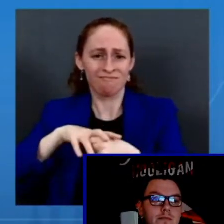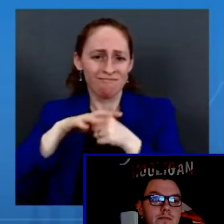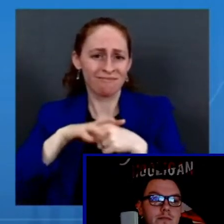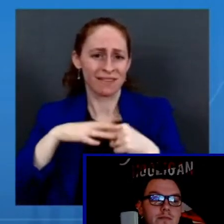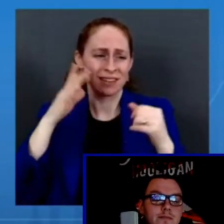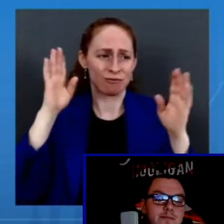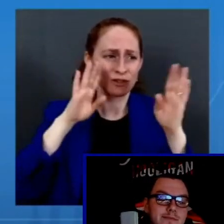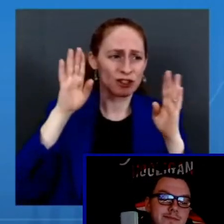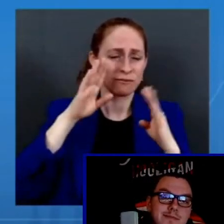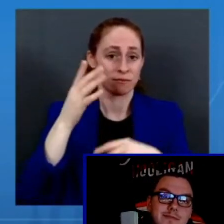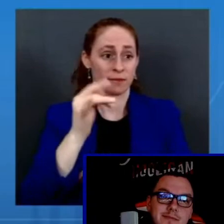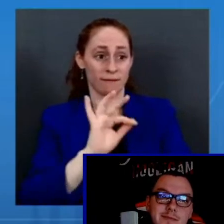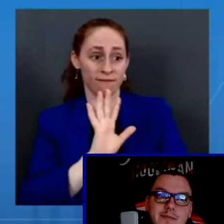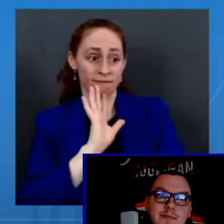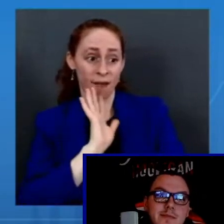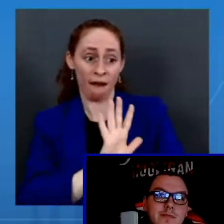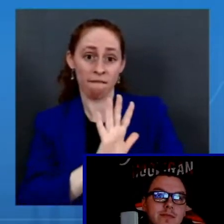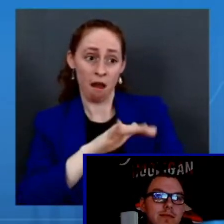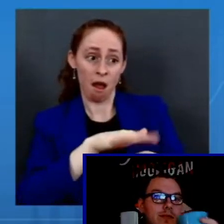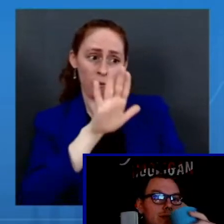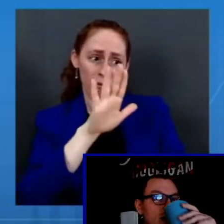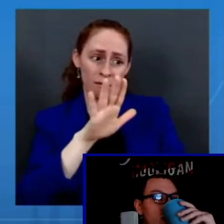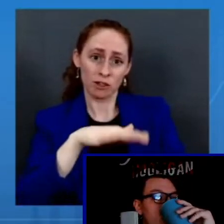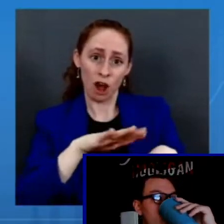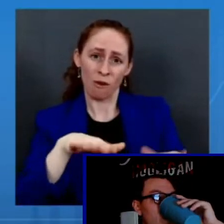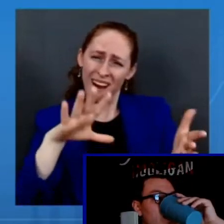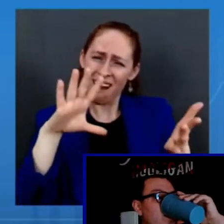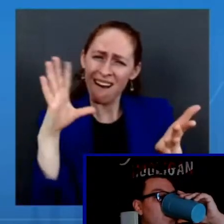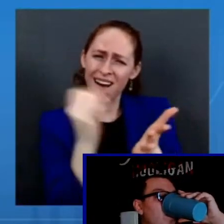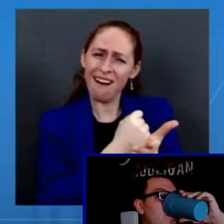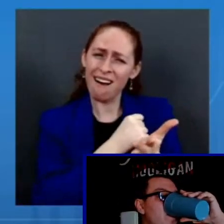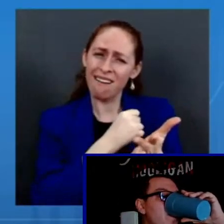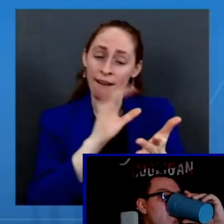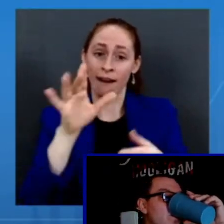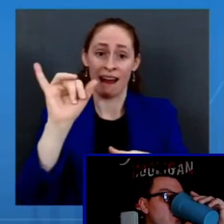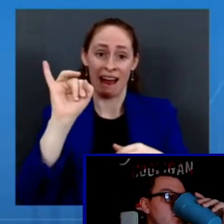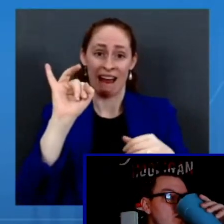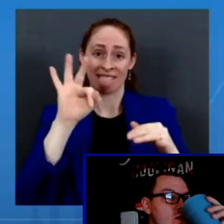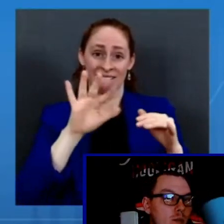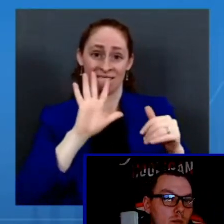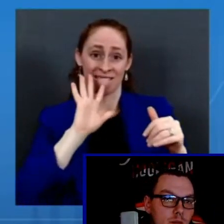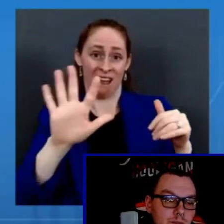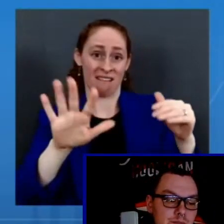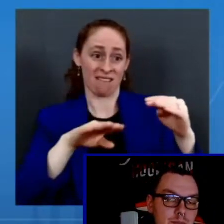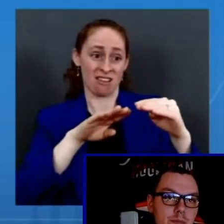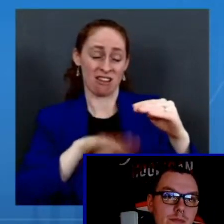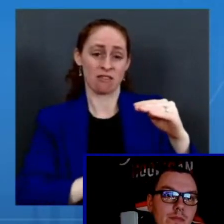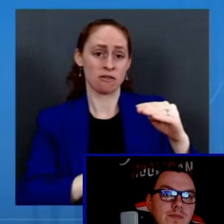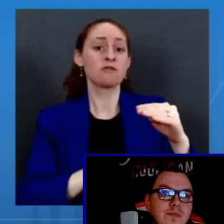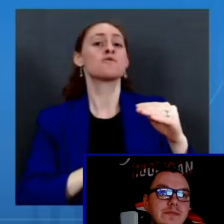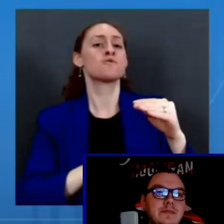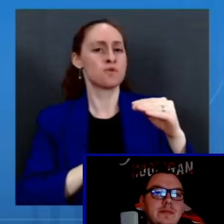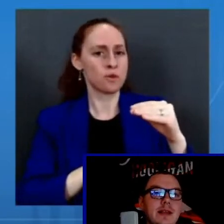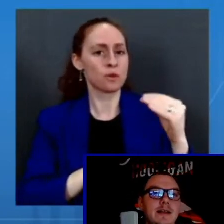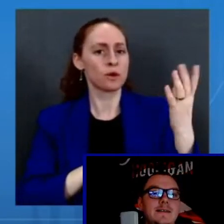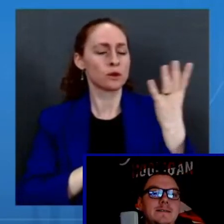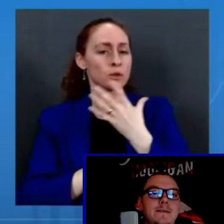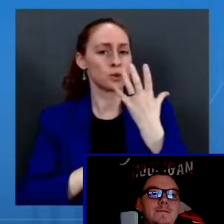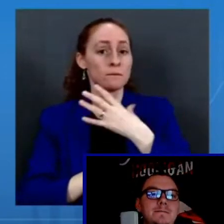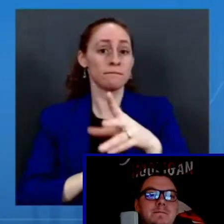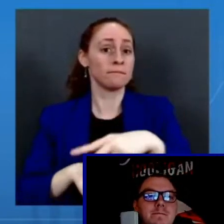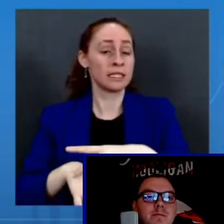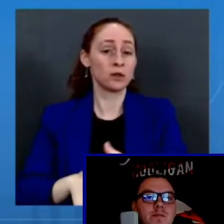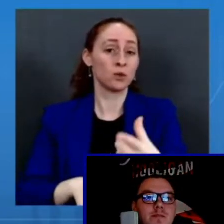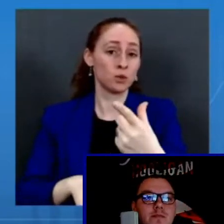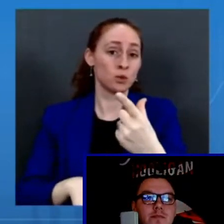are vaccinated, boosted if eligible, and masking in public indoor settings. I also want to be sure people understand